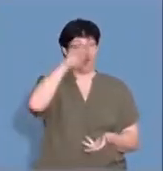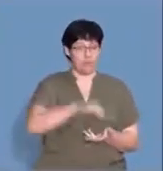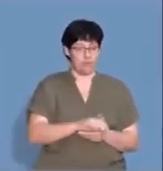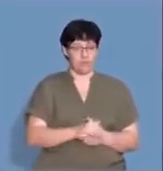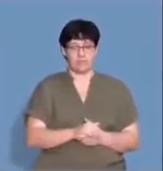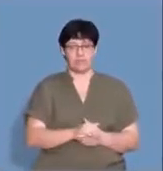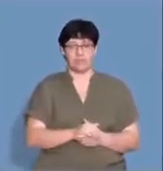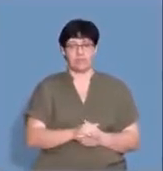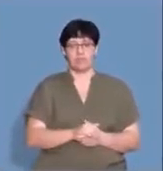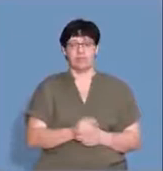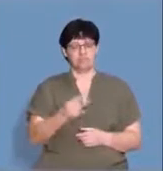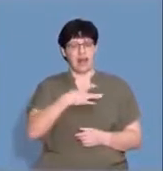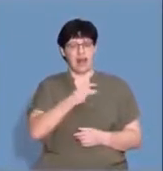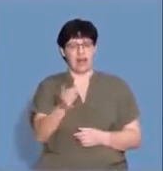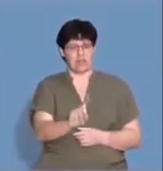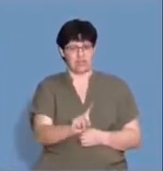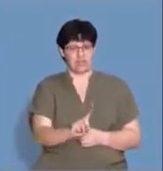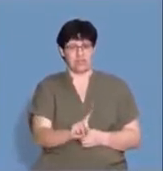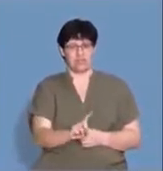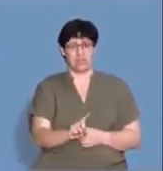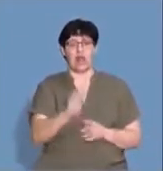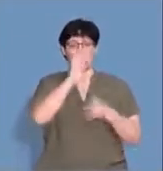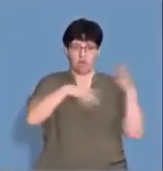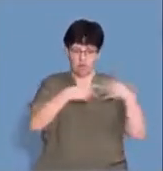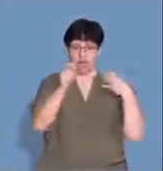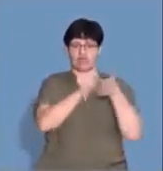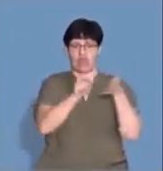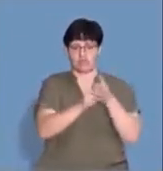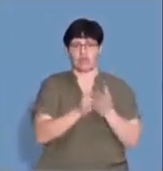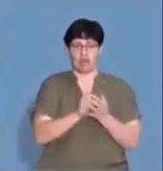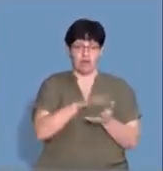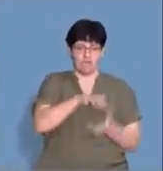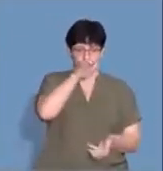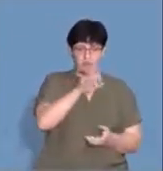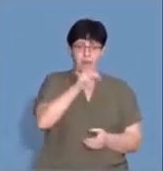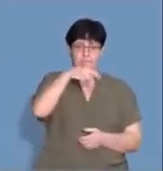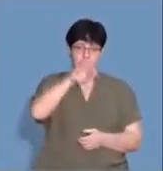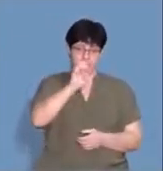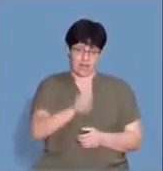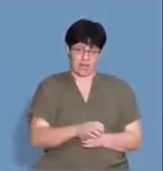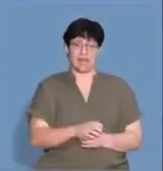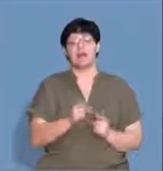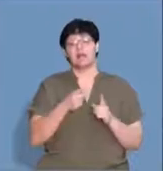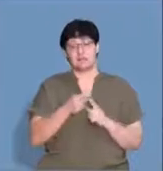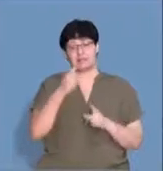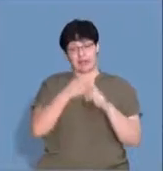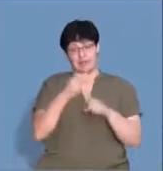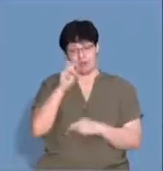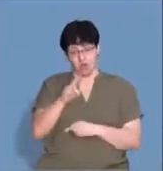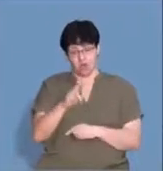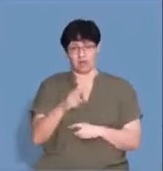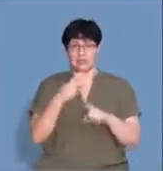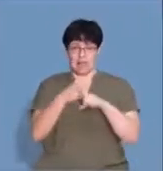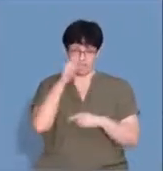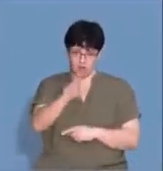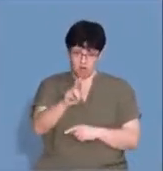do is I like to write out my formula. So my volume was pi times R times